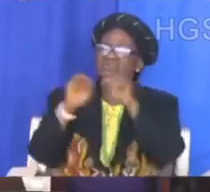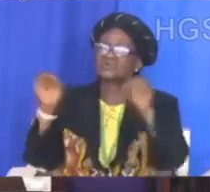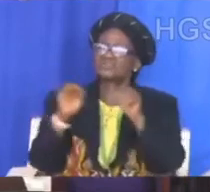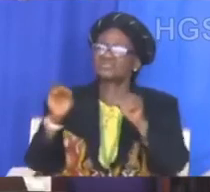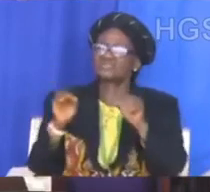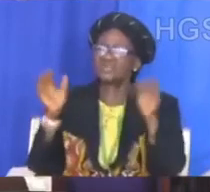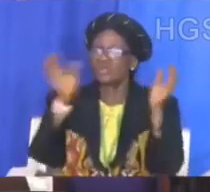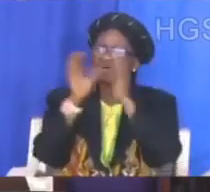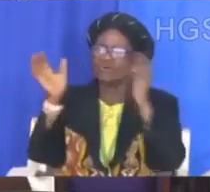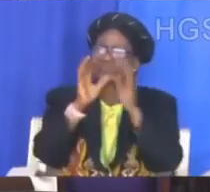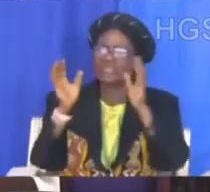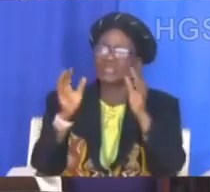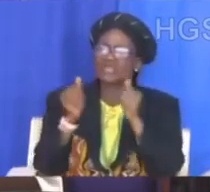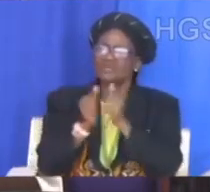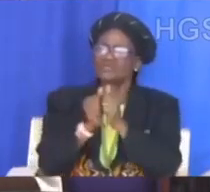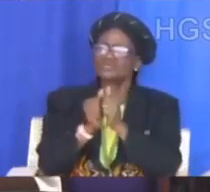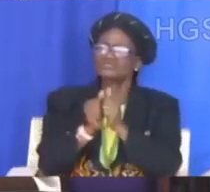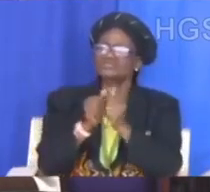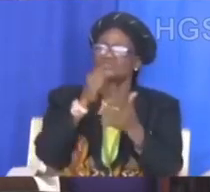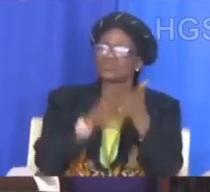Except his children will pray